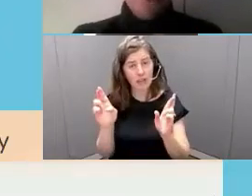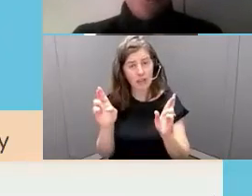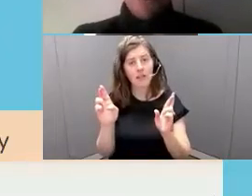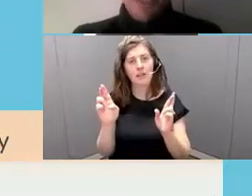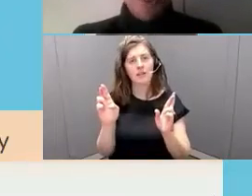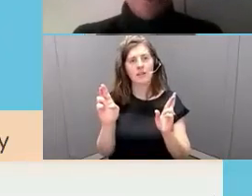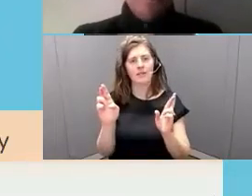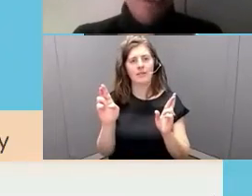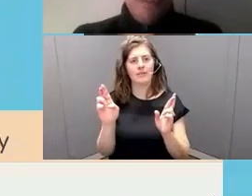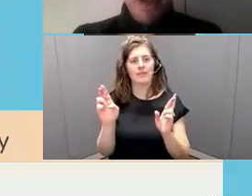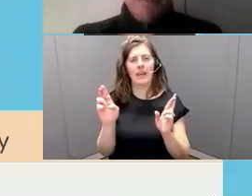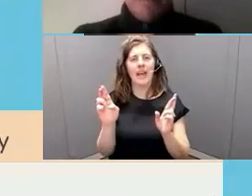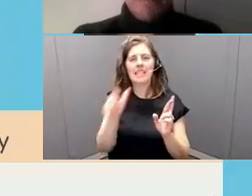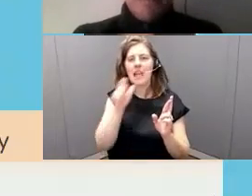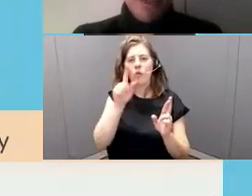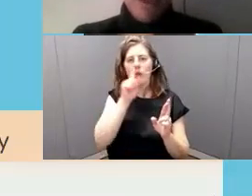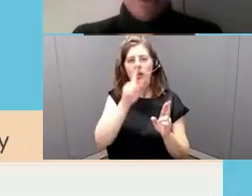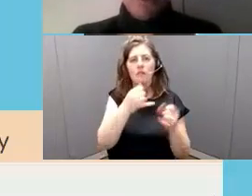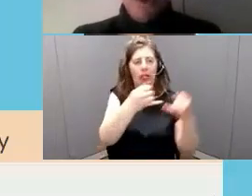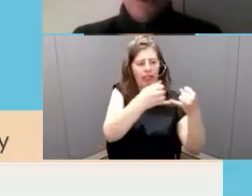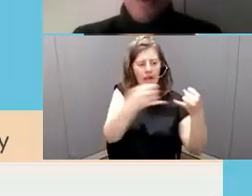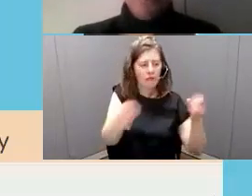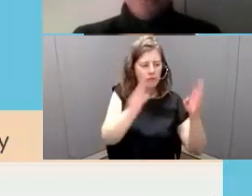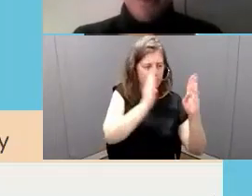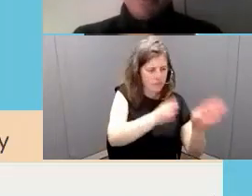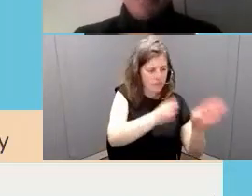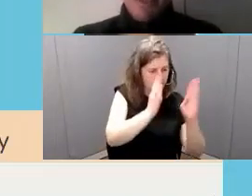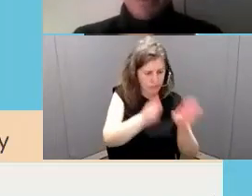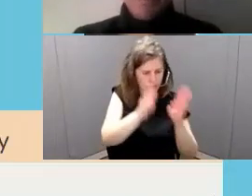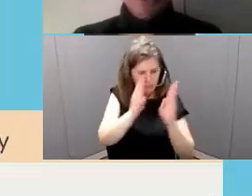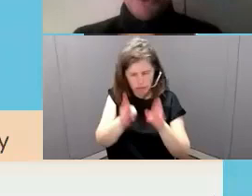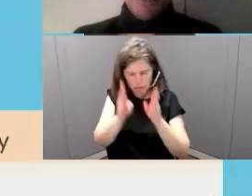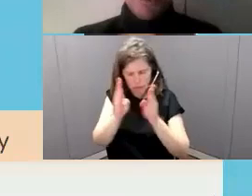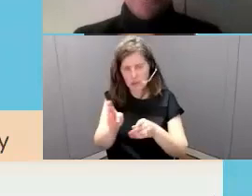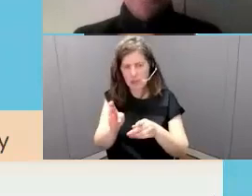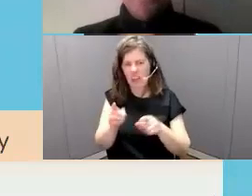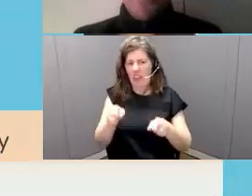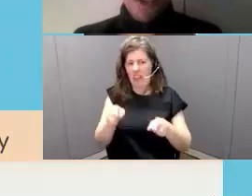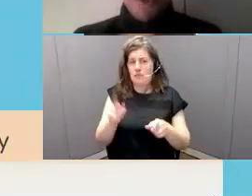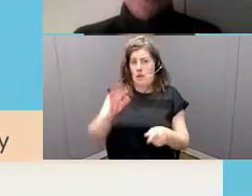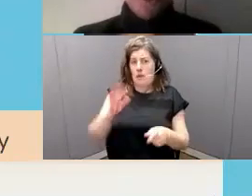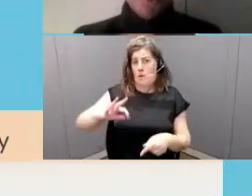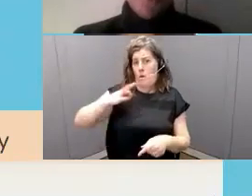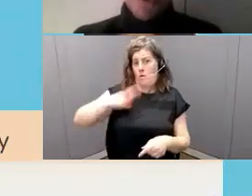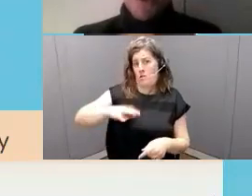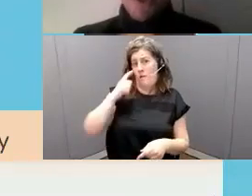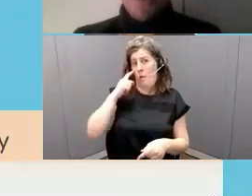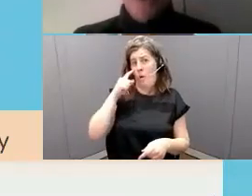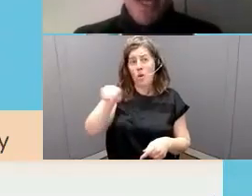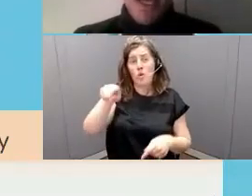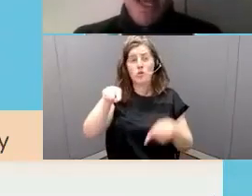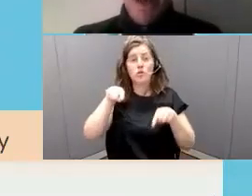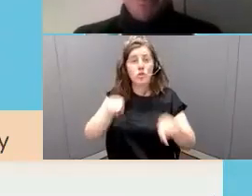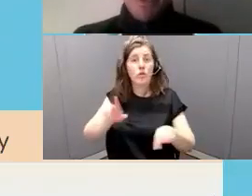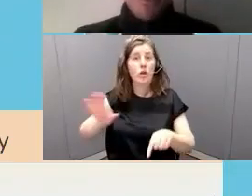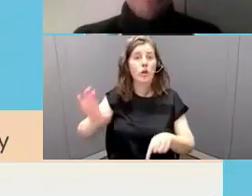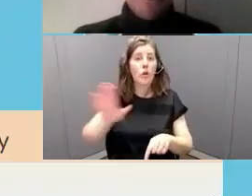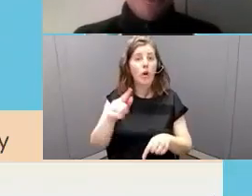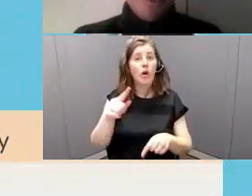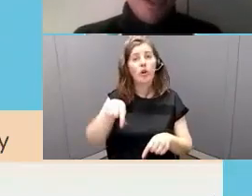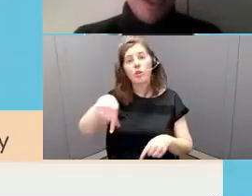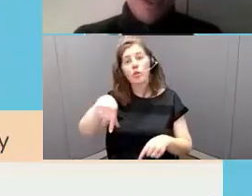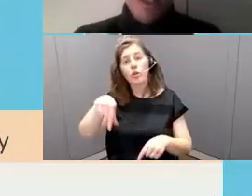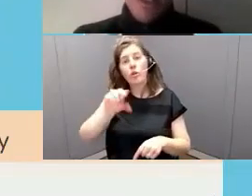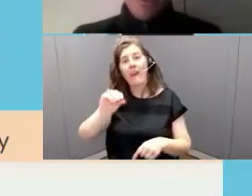it's a non-linear format. So this might be especially useful for you during your Q&A at the end of